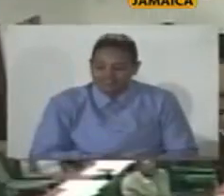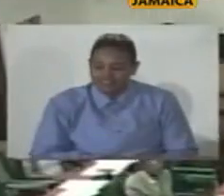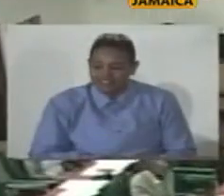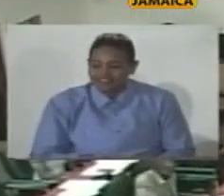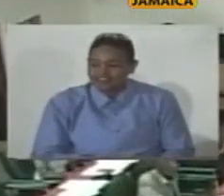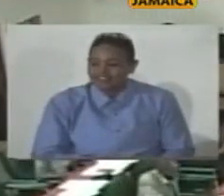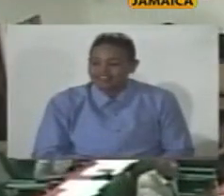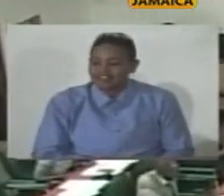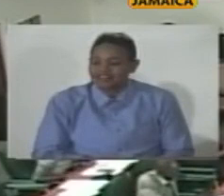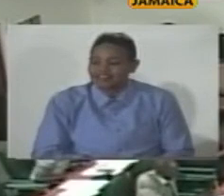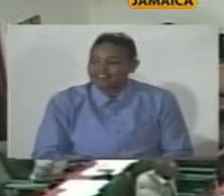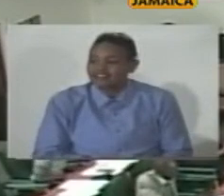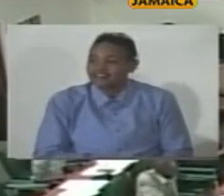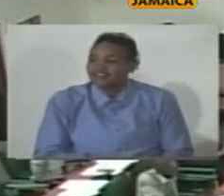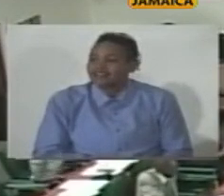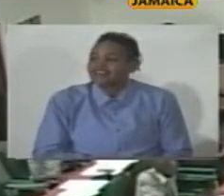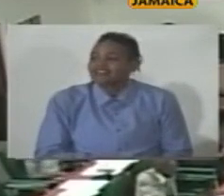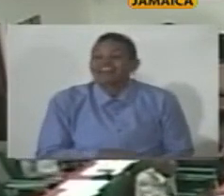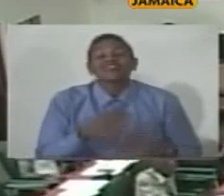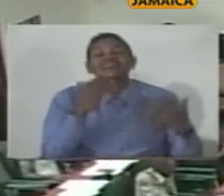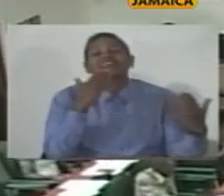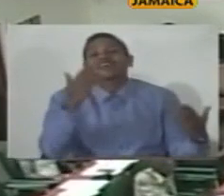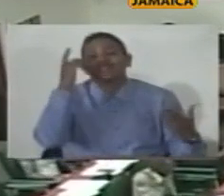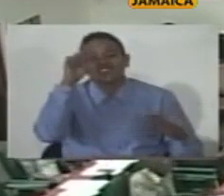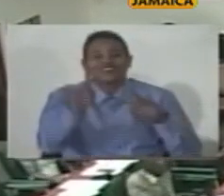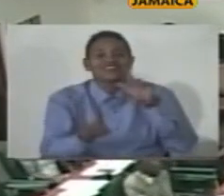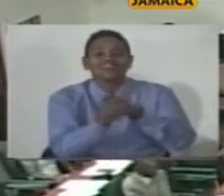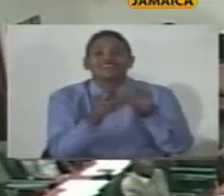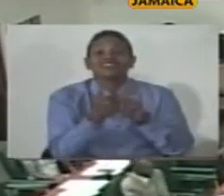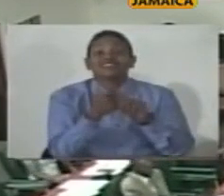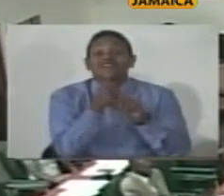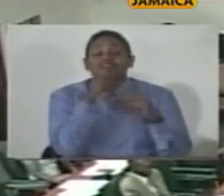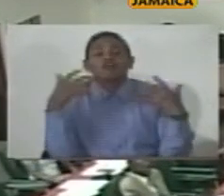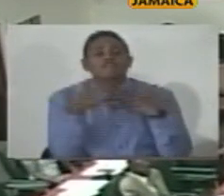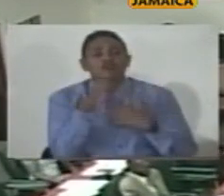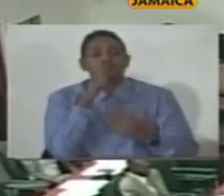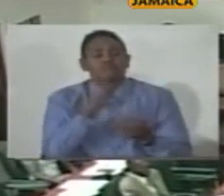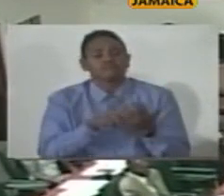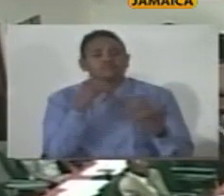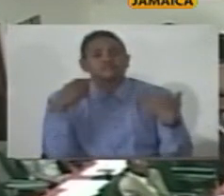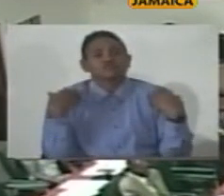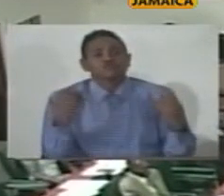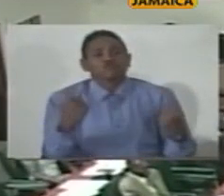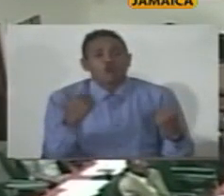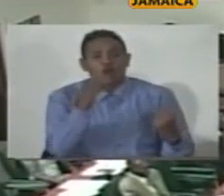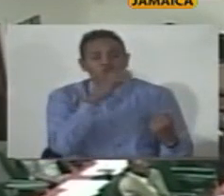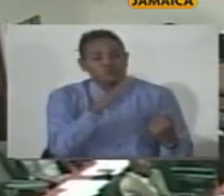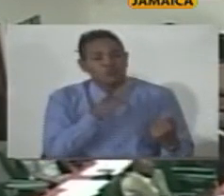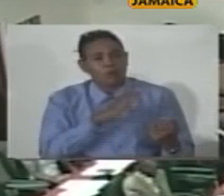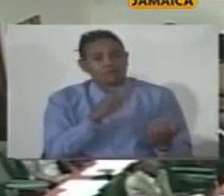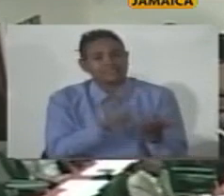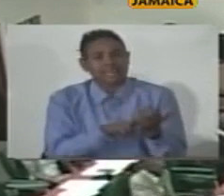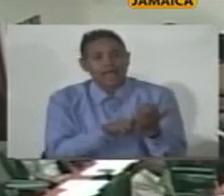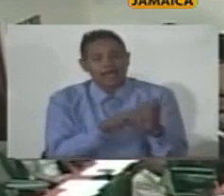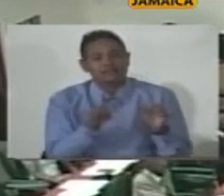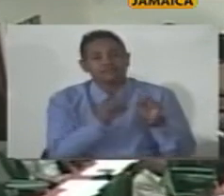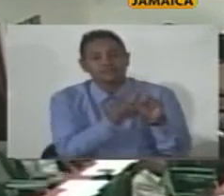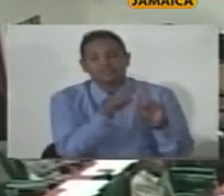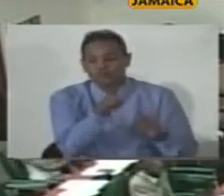you. Thank you for being unafraid of having a strong woman standing firmly beside